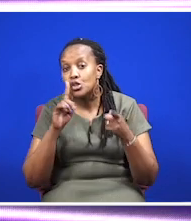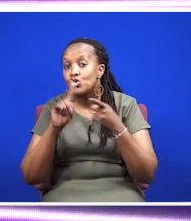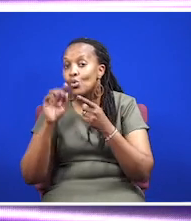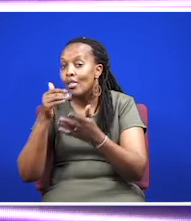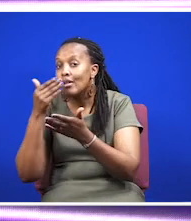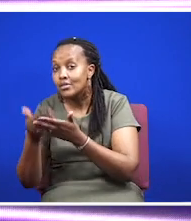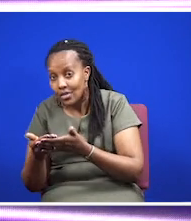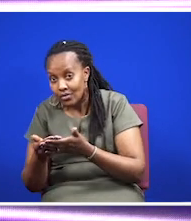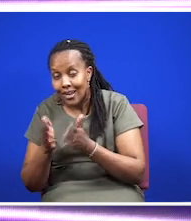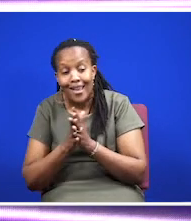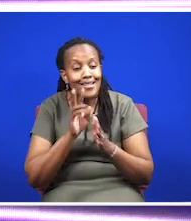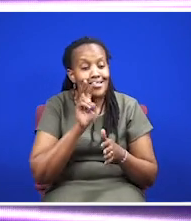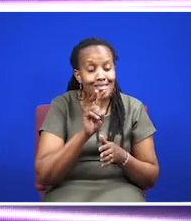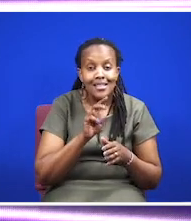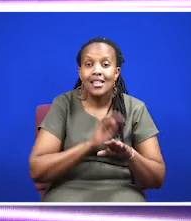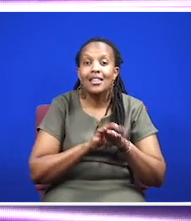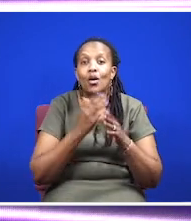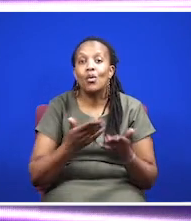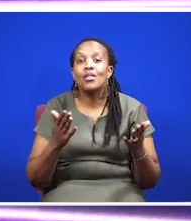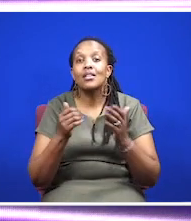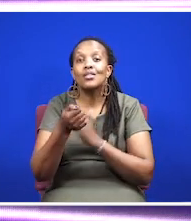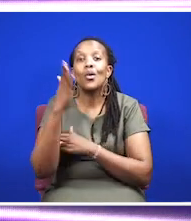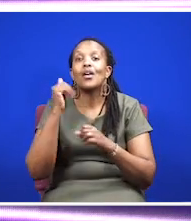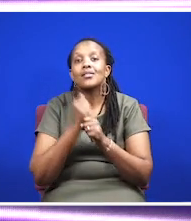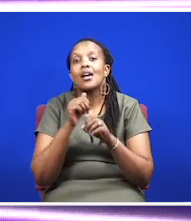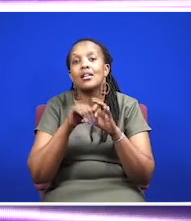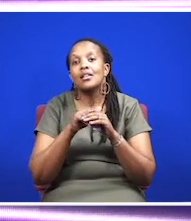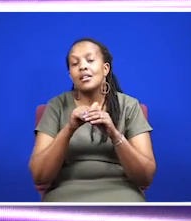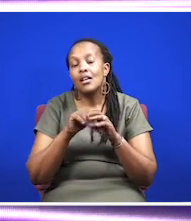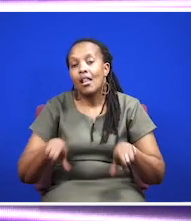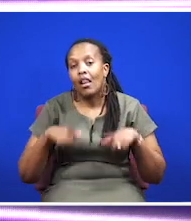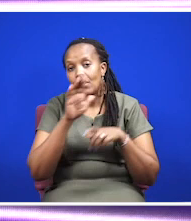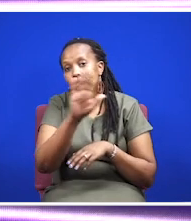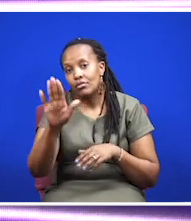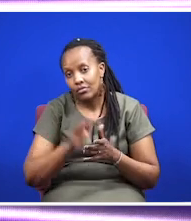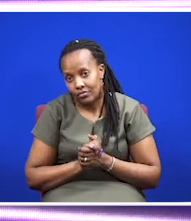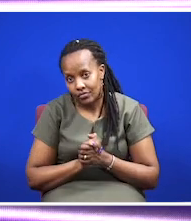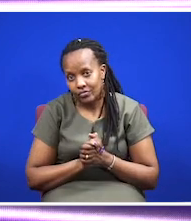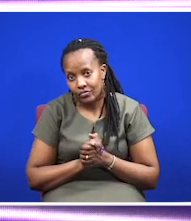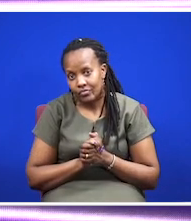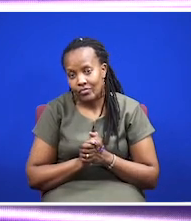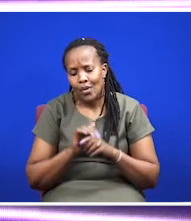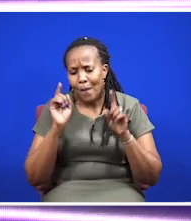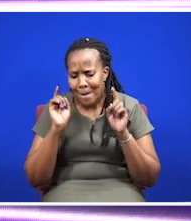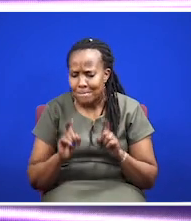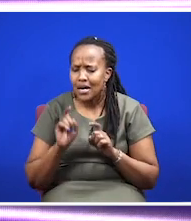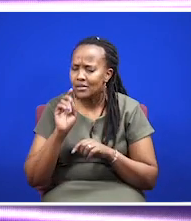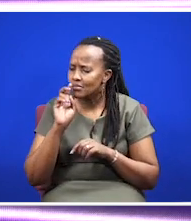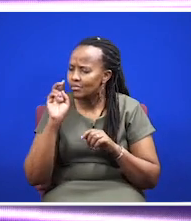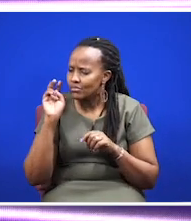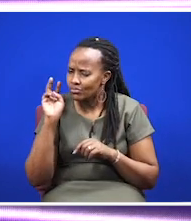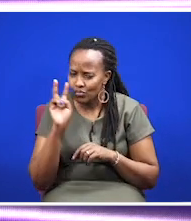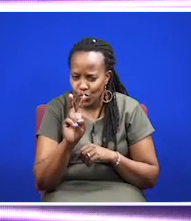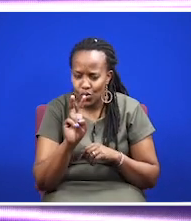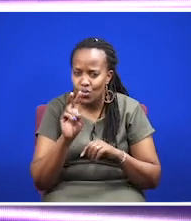see the good things that God has done in our lives. We need to check for the silver lining in